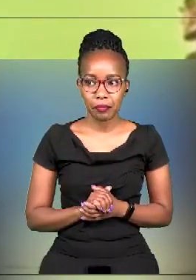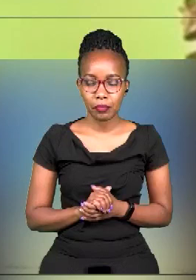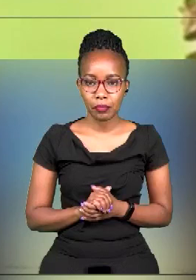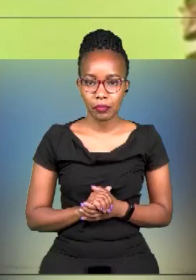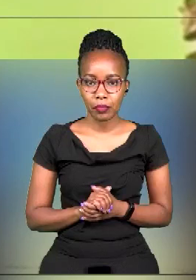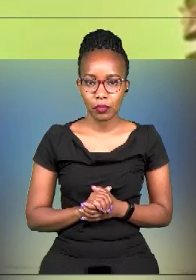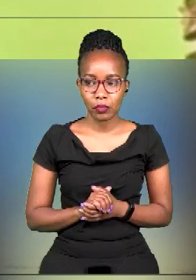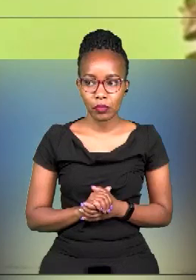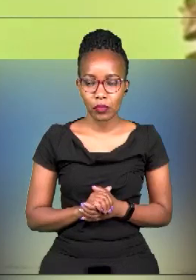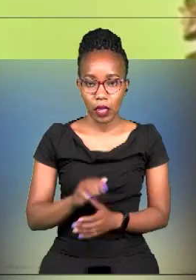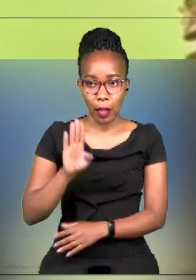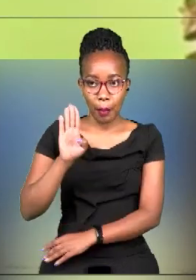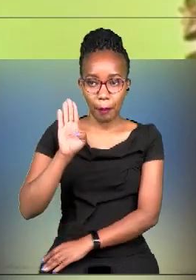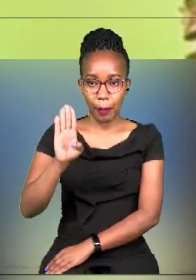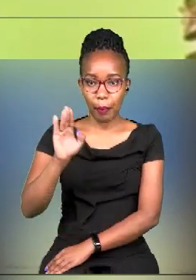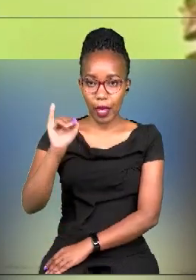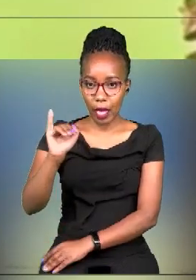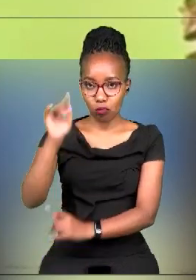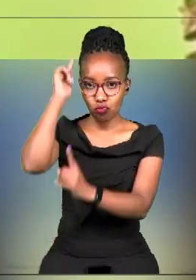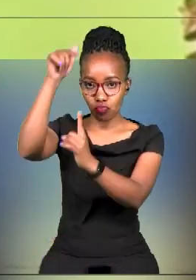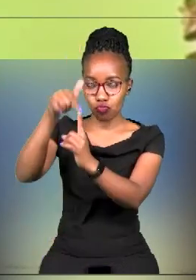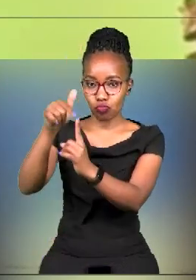That is what the BBI was intending to do.